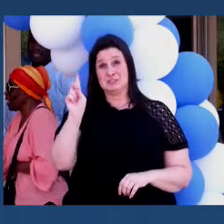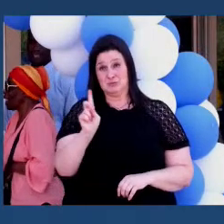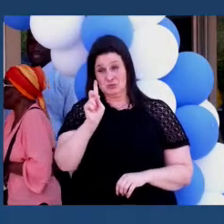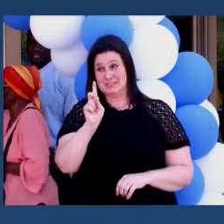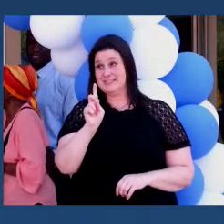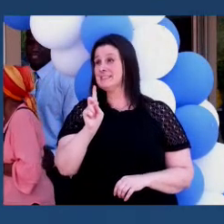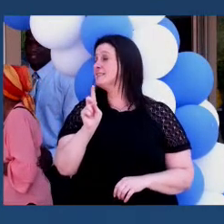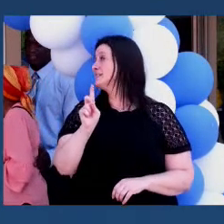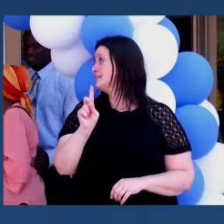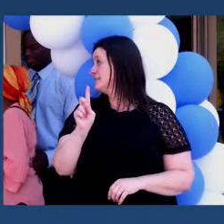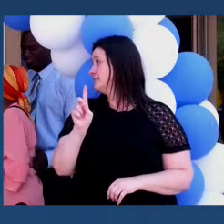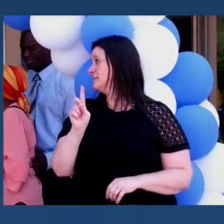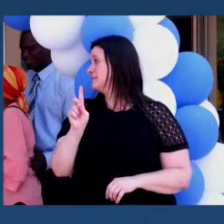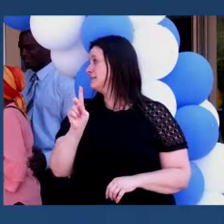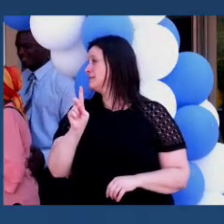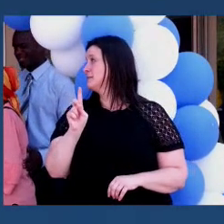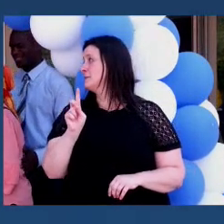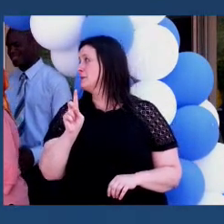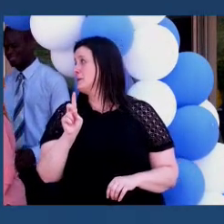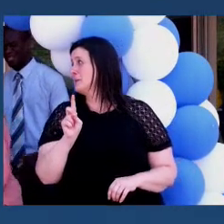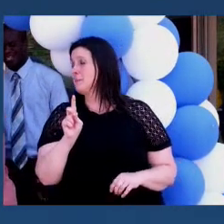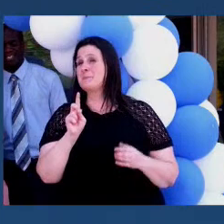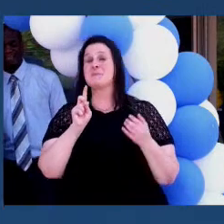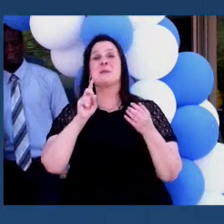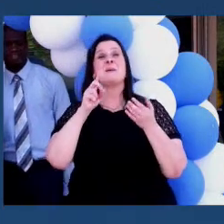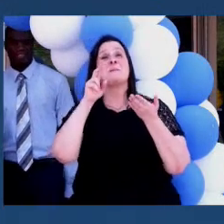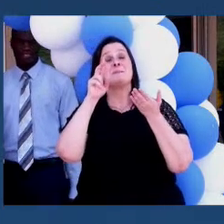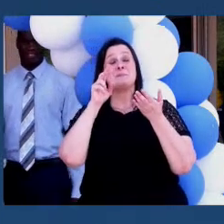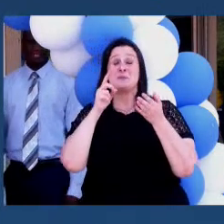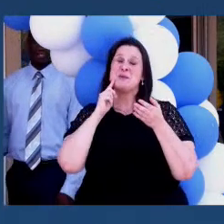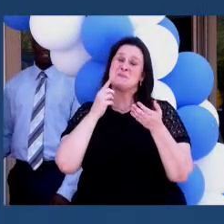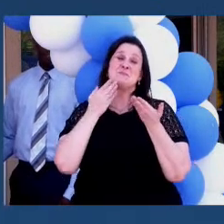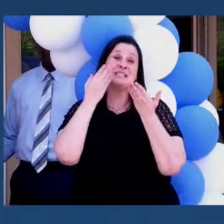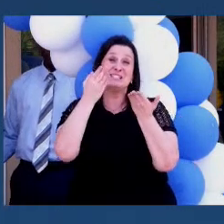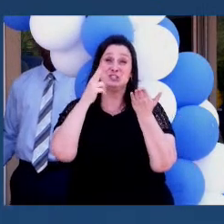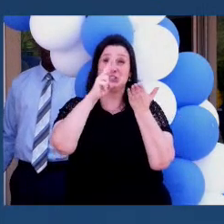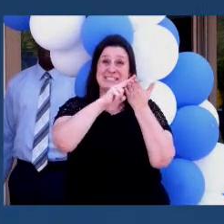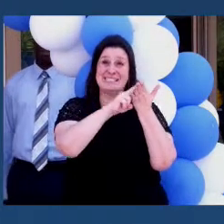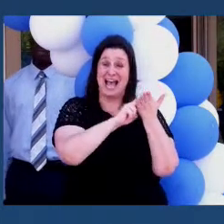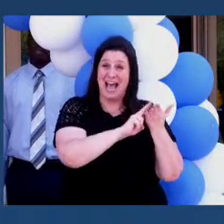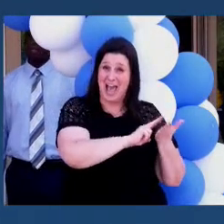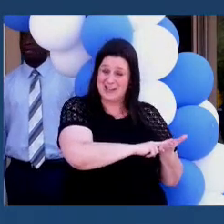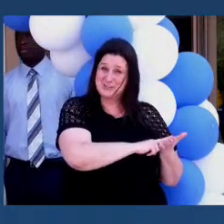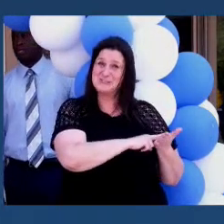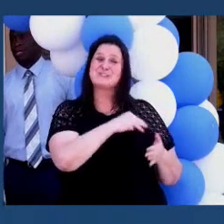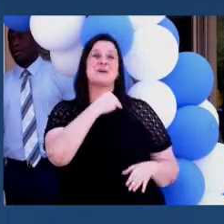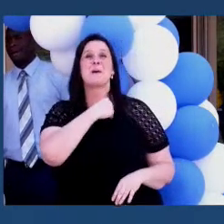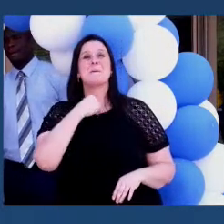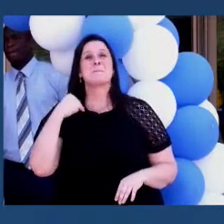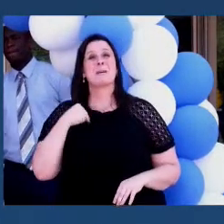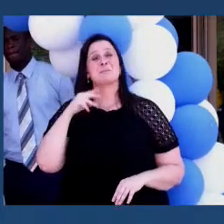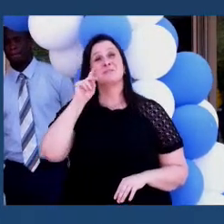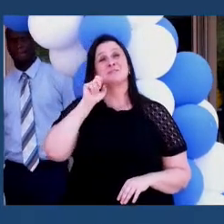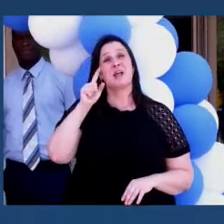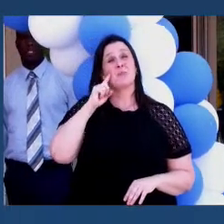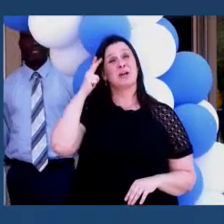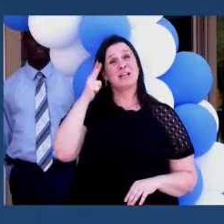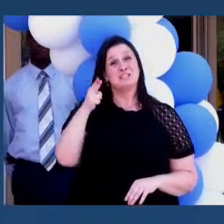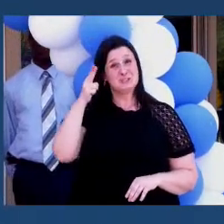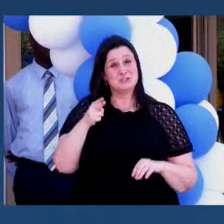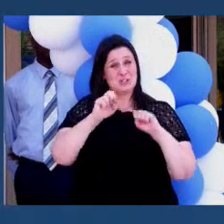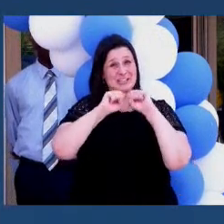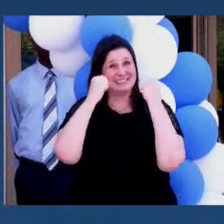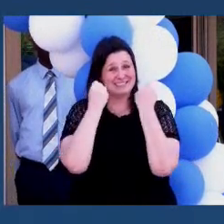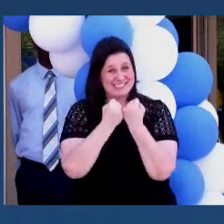District, petition signers, members of the Delaware Historical